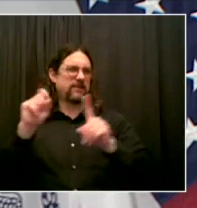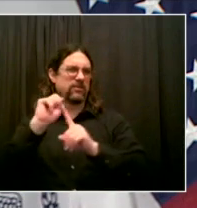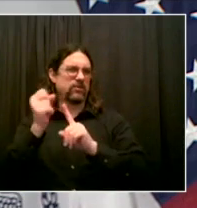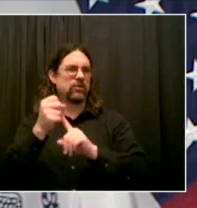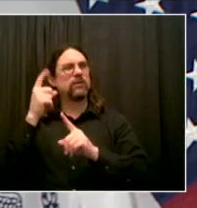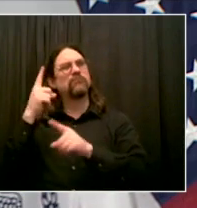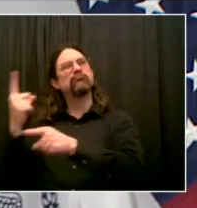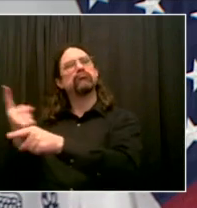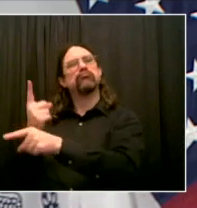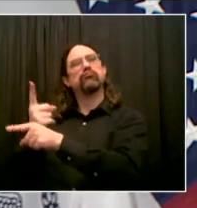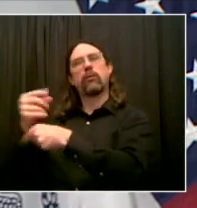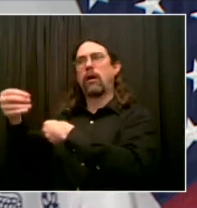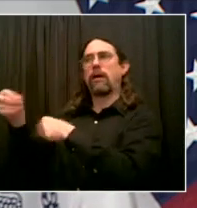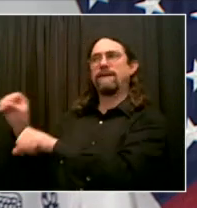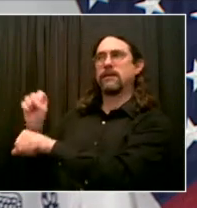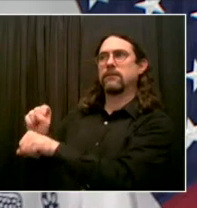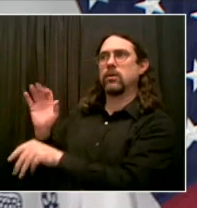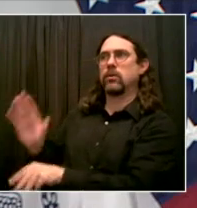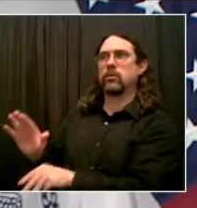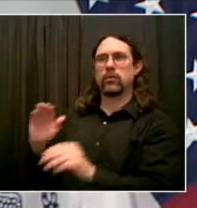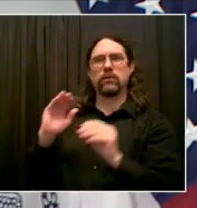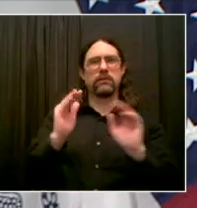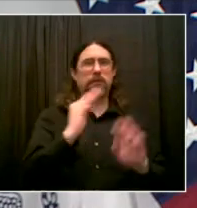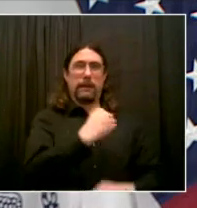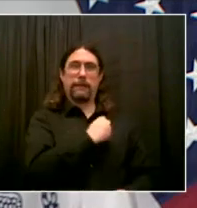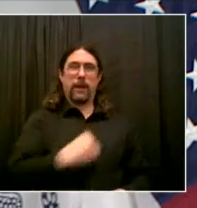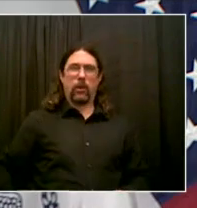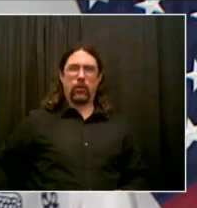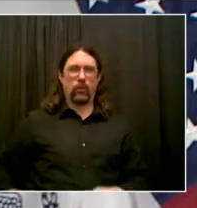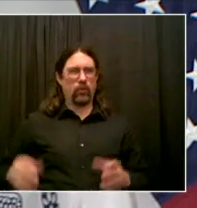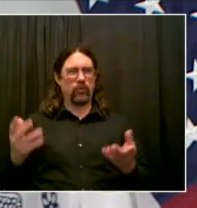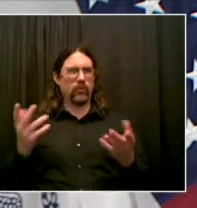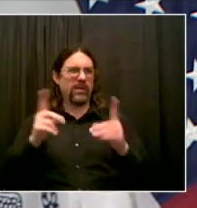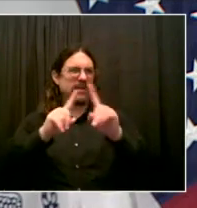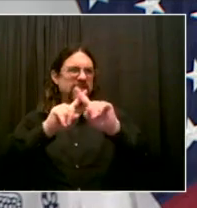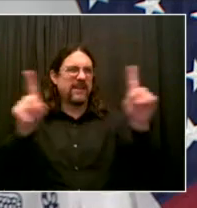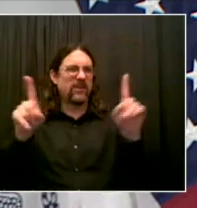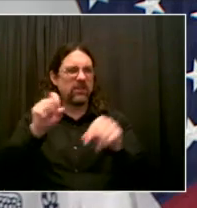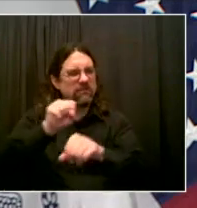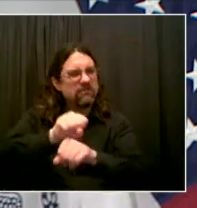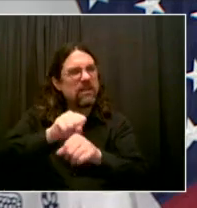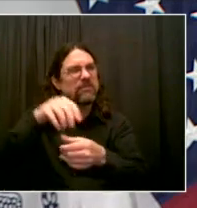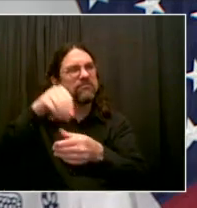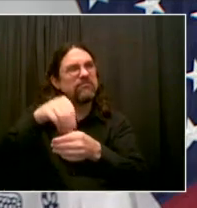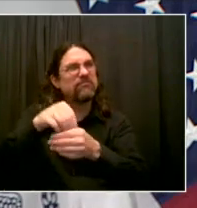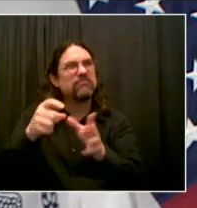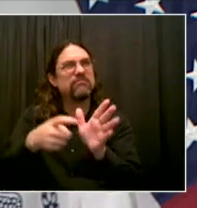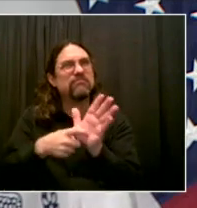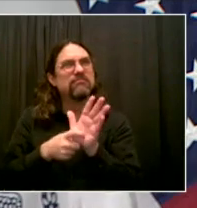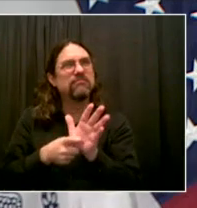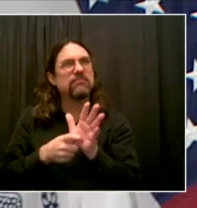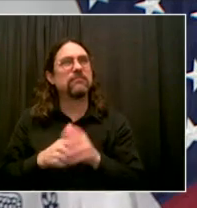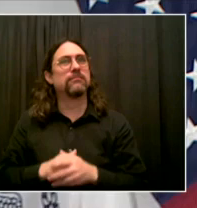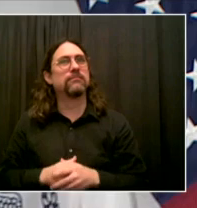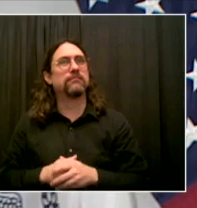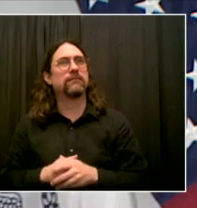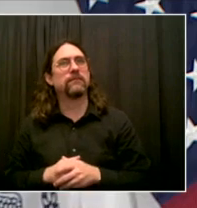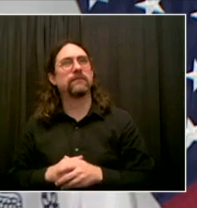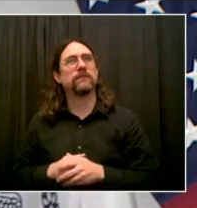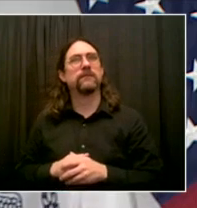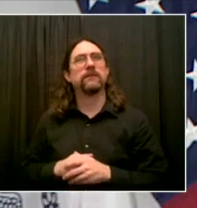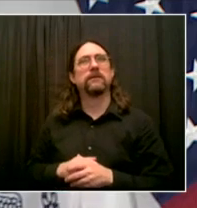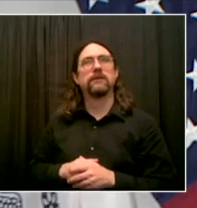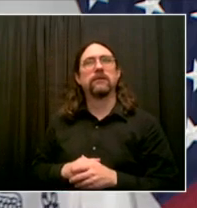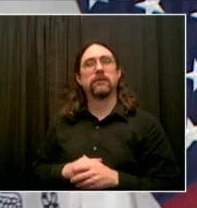crisis is we have lost something without having people in person. And we need to bring people back together.